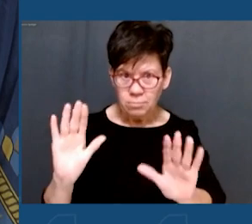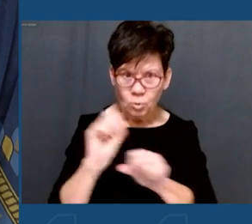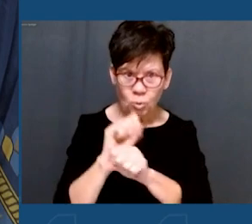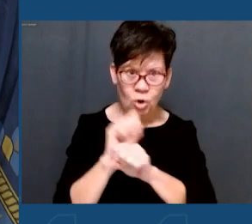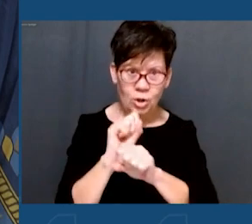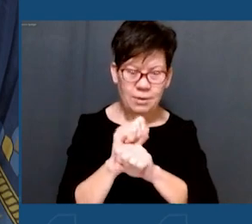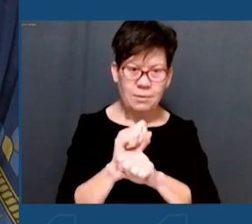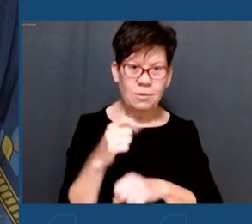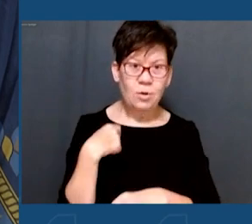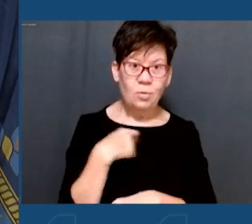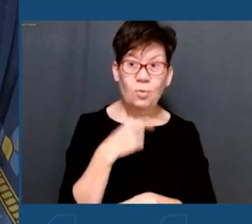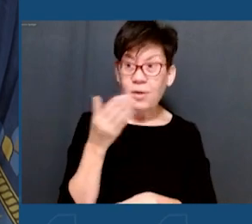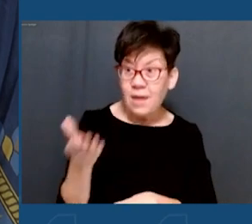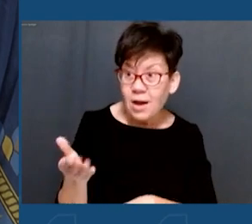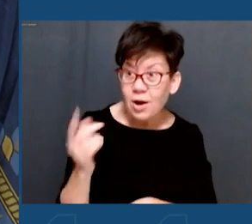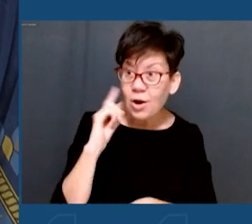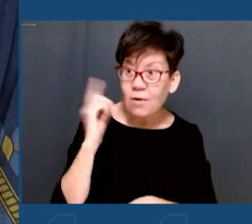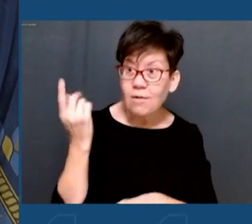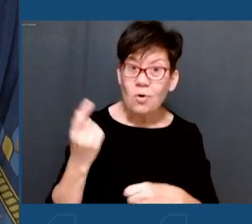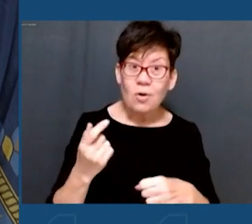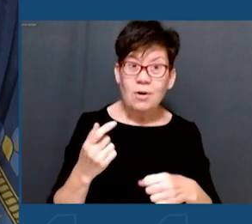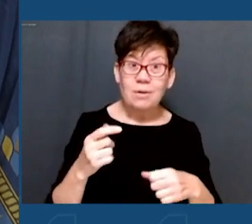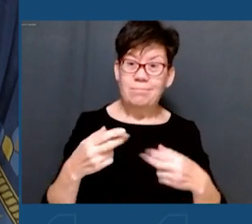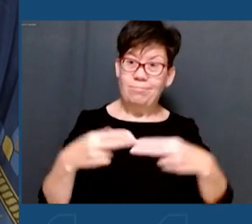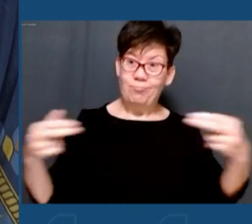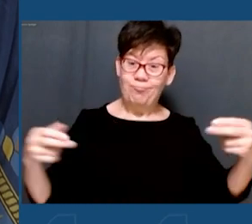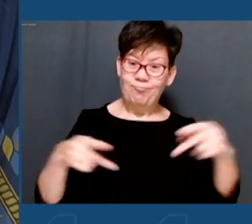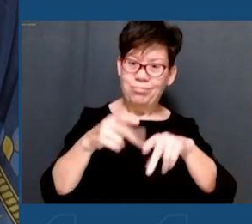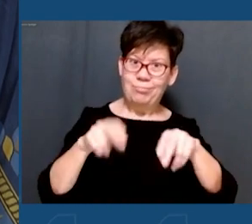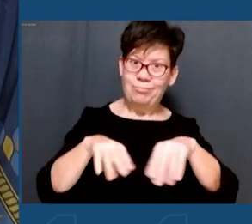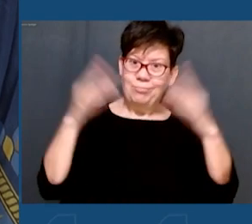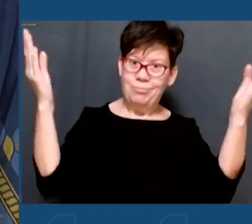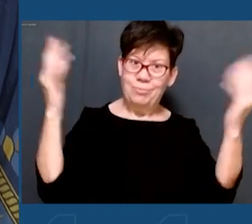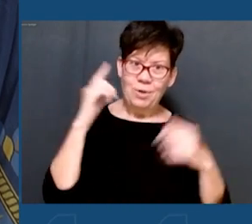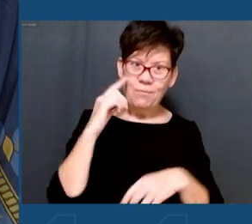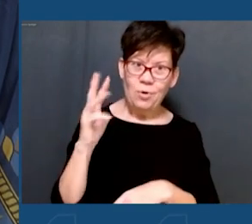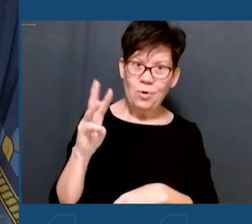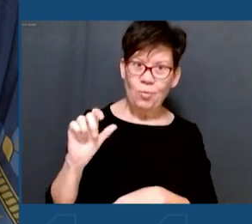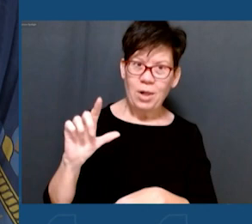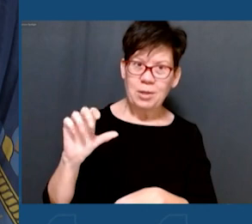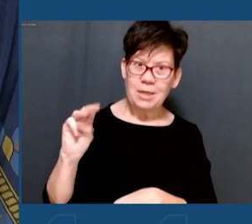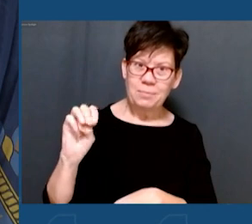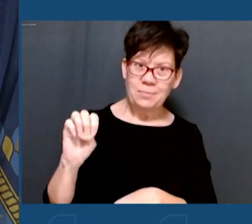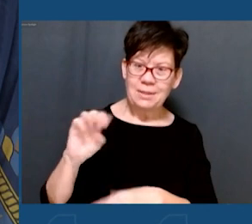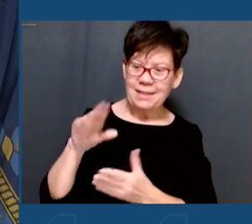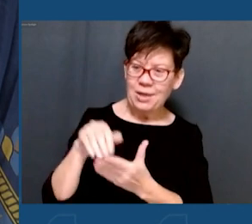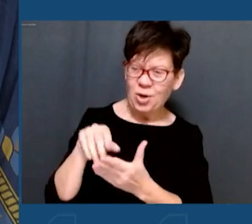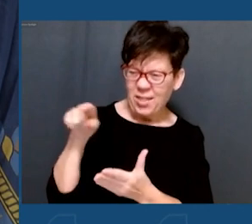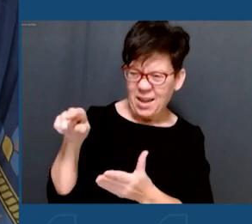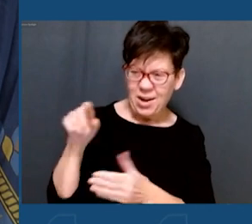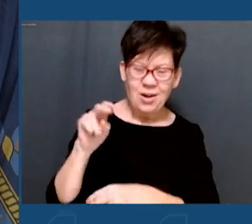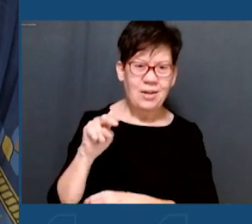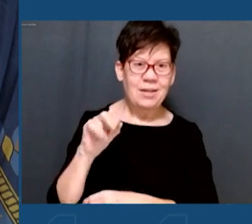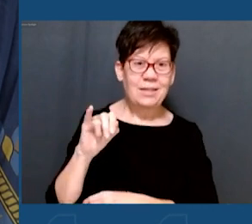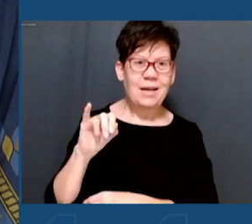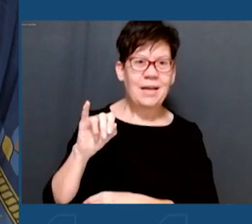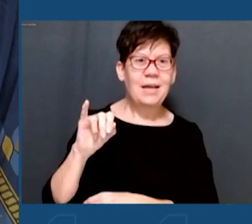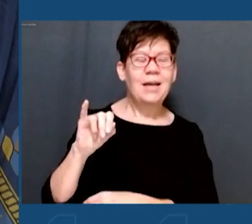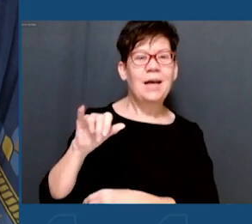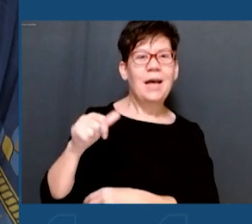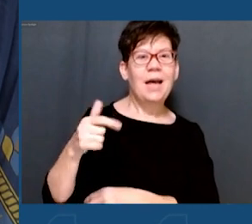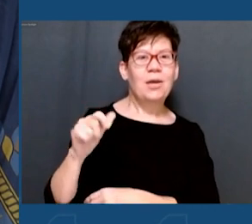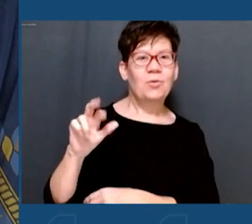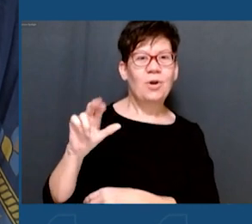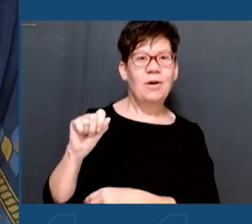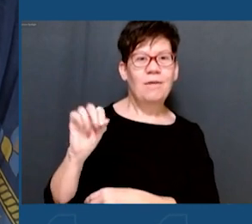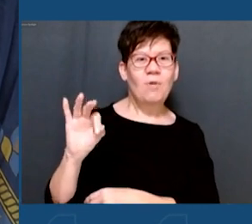We are there for the groundbreaking and a progress check on the Welcome Center over at Niagara Falls and historic investments we've made